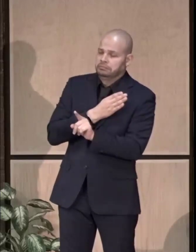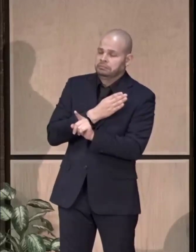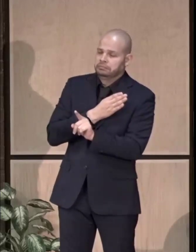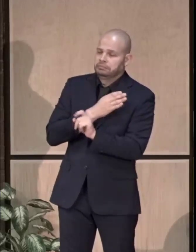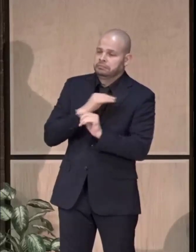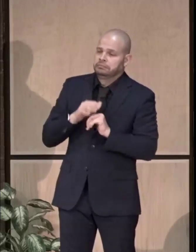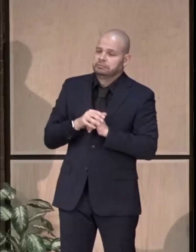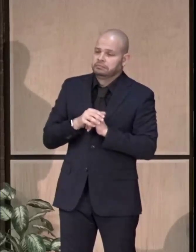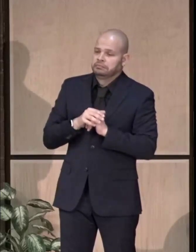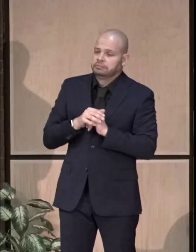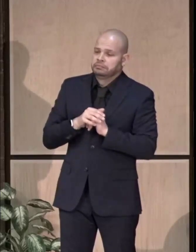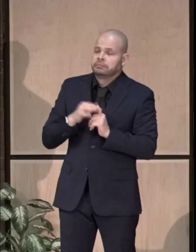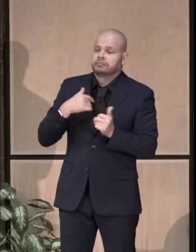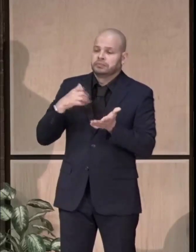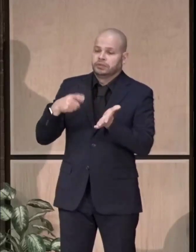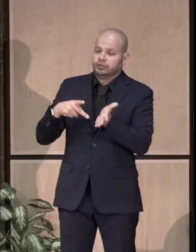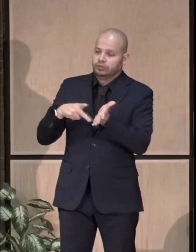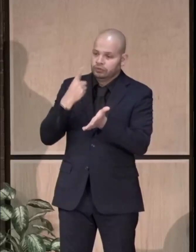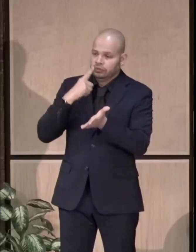I just want to make sure it's clear.